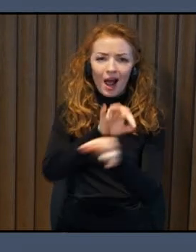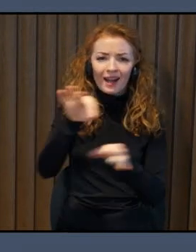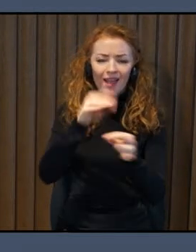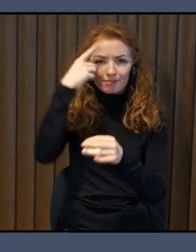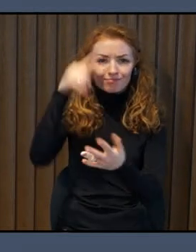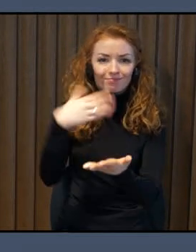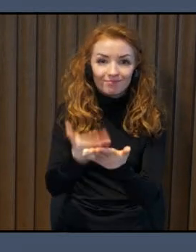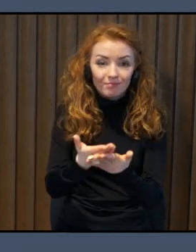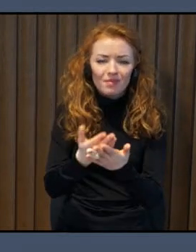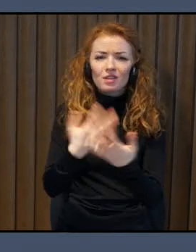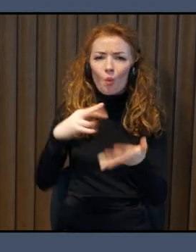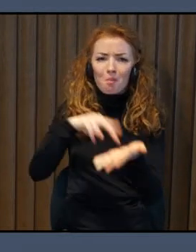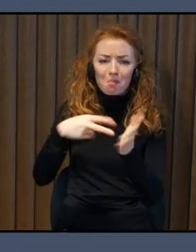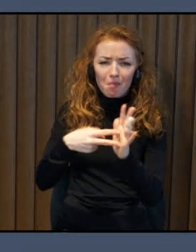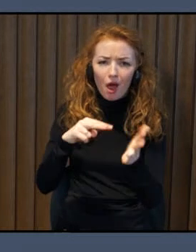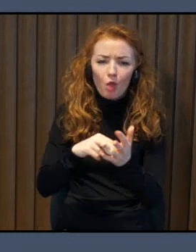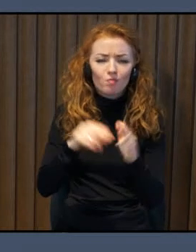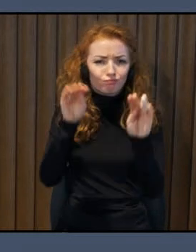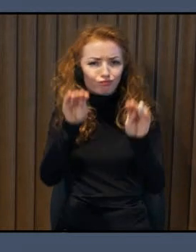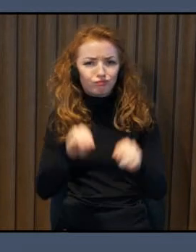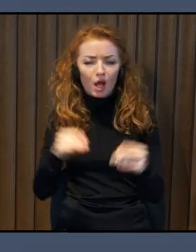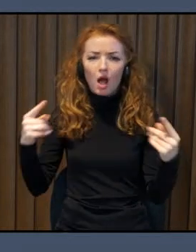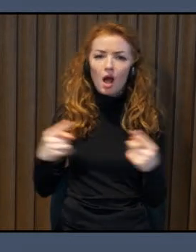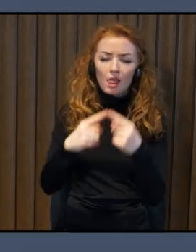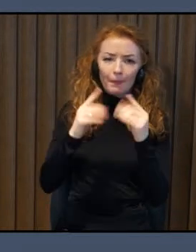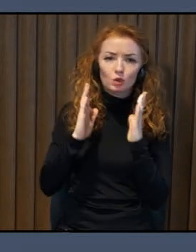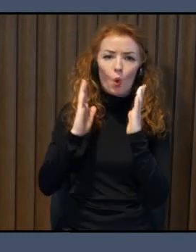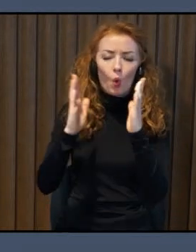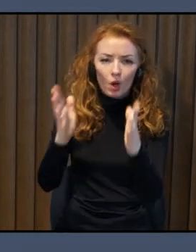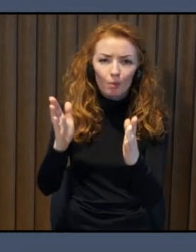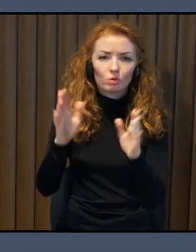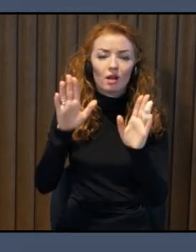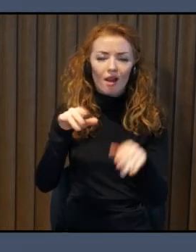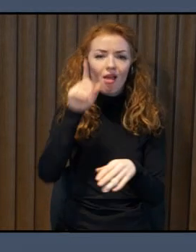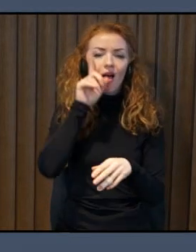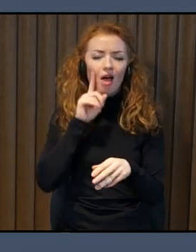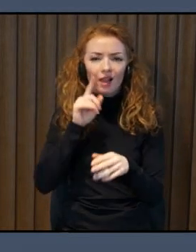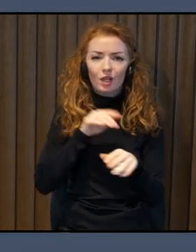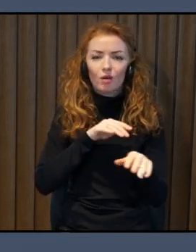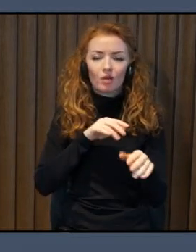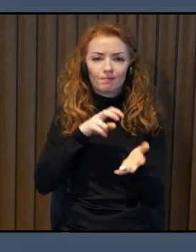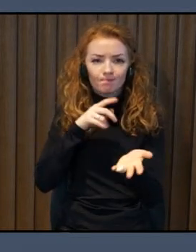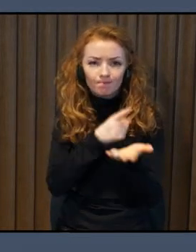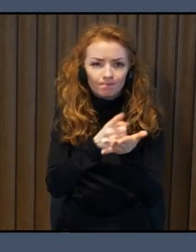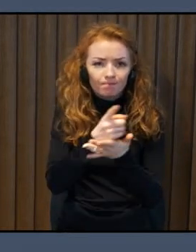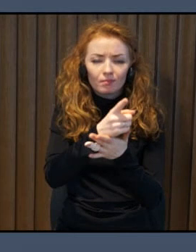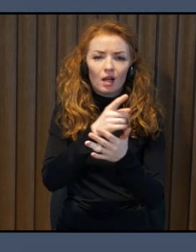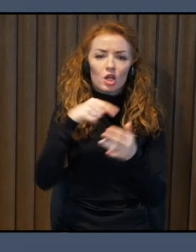of users and also architects, and the planning was according to the